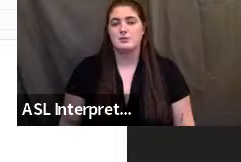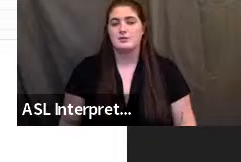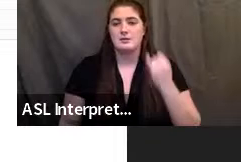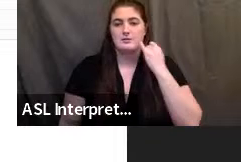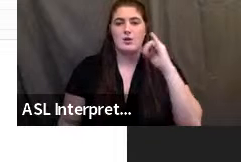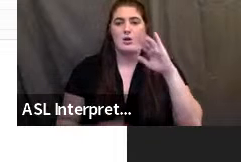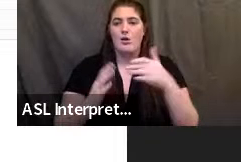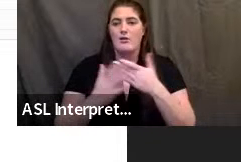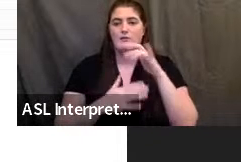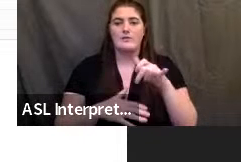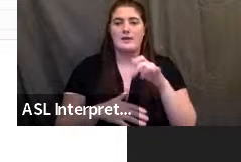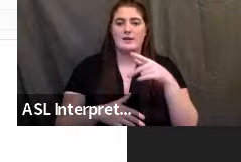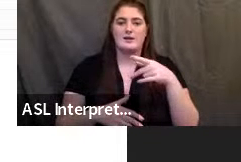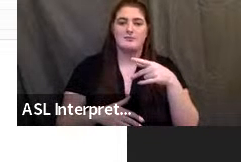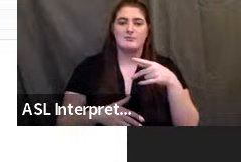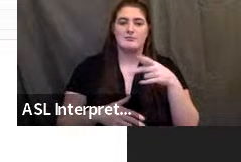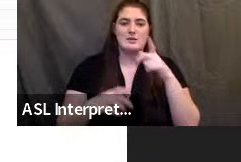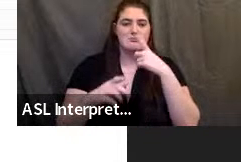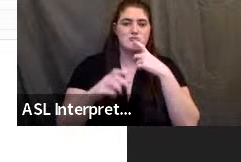know,